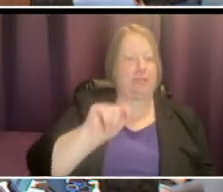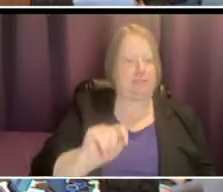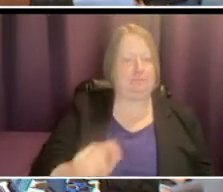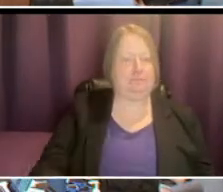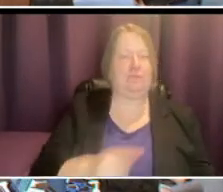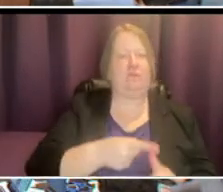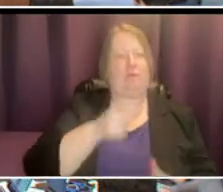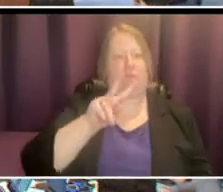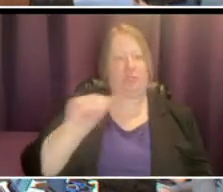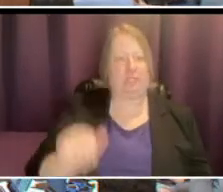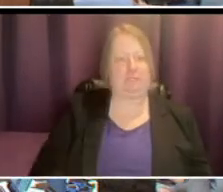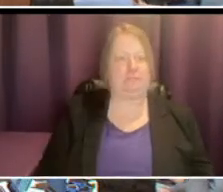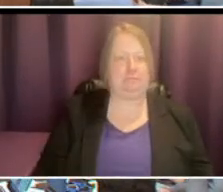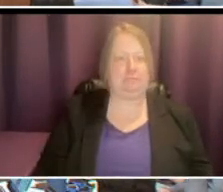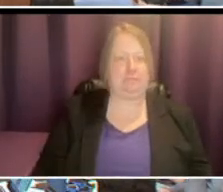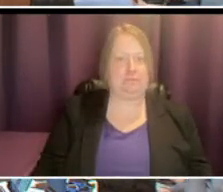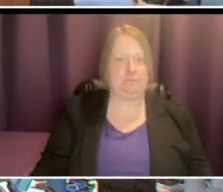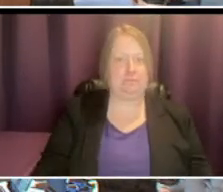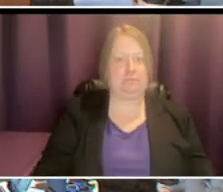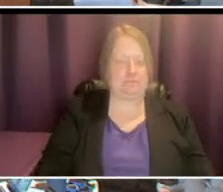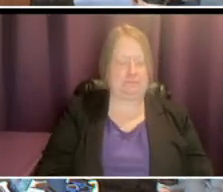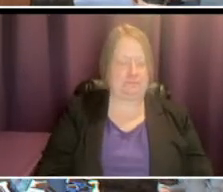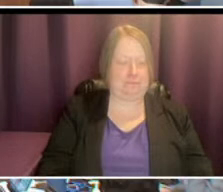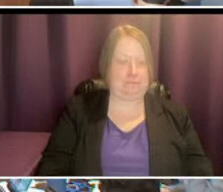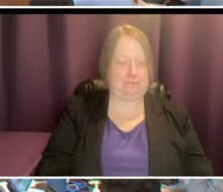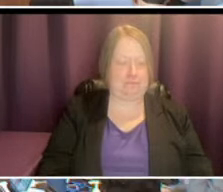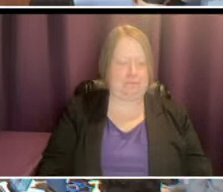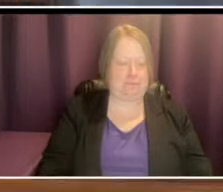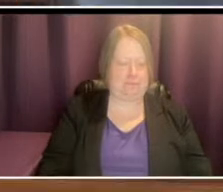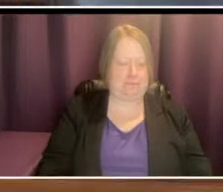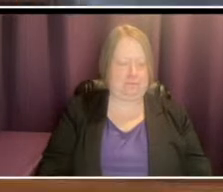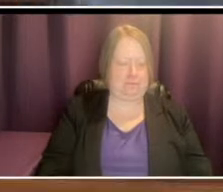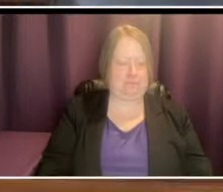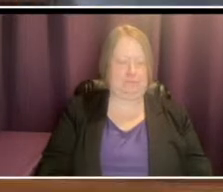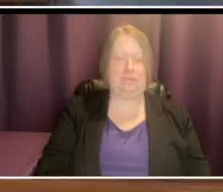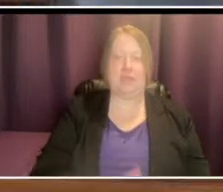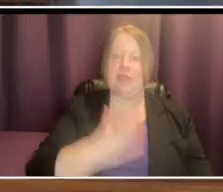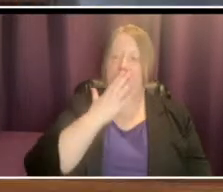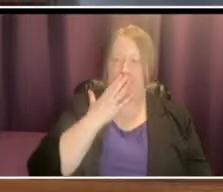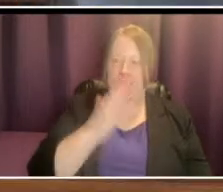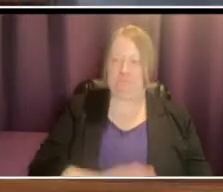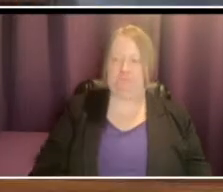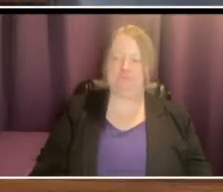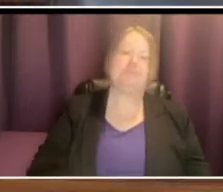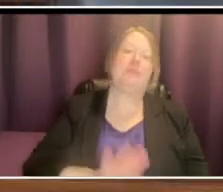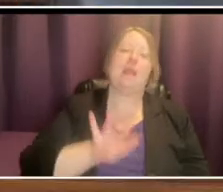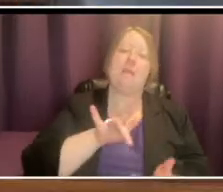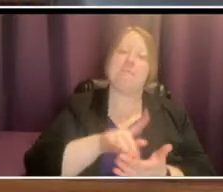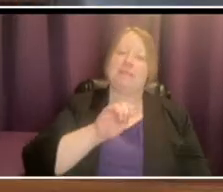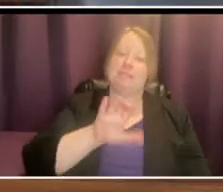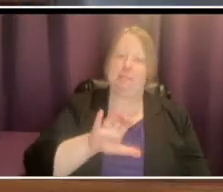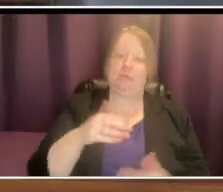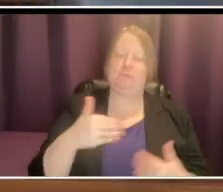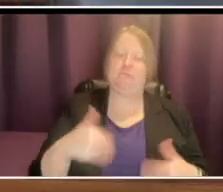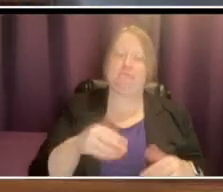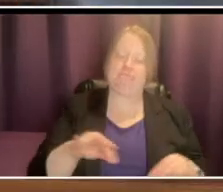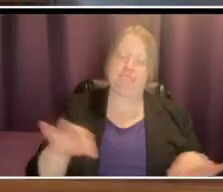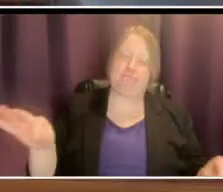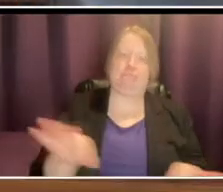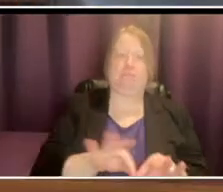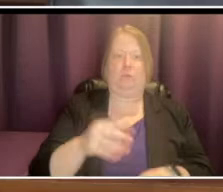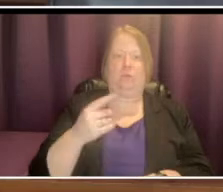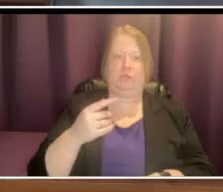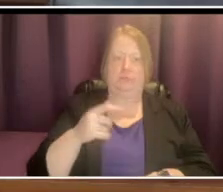Thank you, Mr. Chairman. Mid-December was a turning point. President Trump made a decision, a